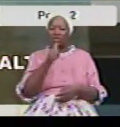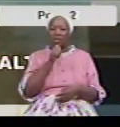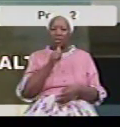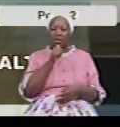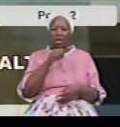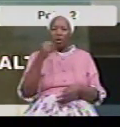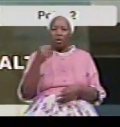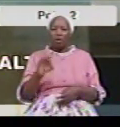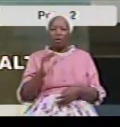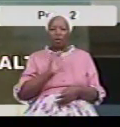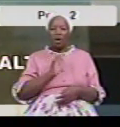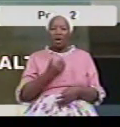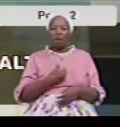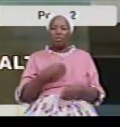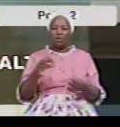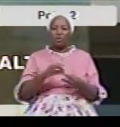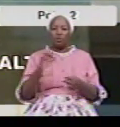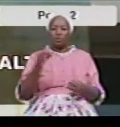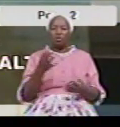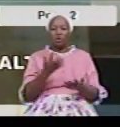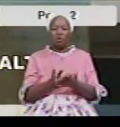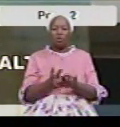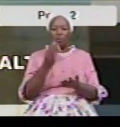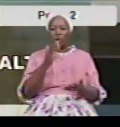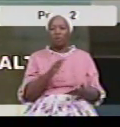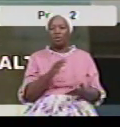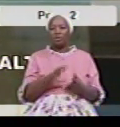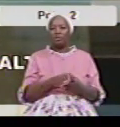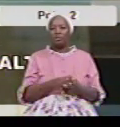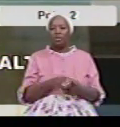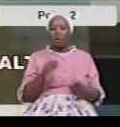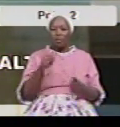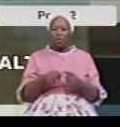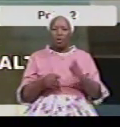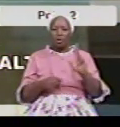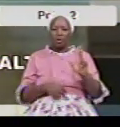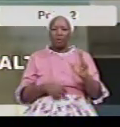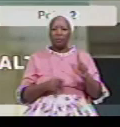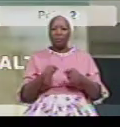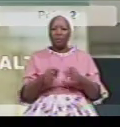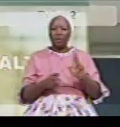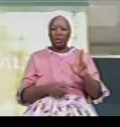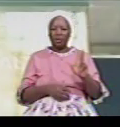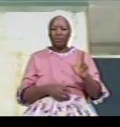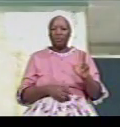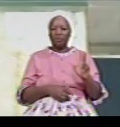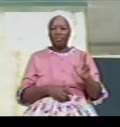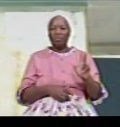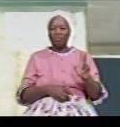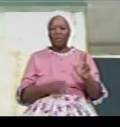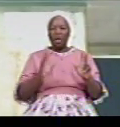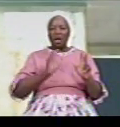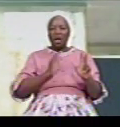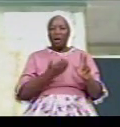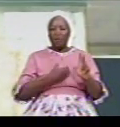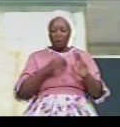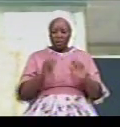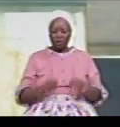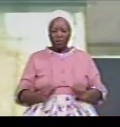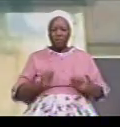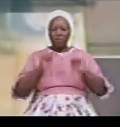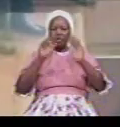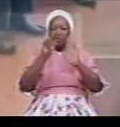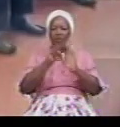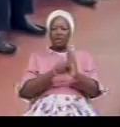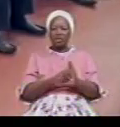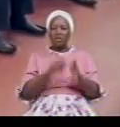of our spiritual wealth. Point number three, our submissiveness to